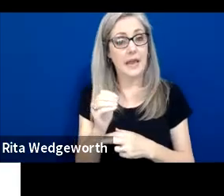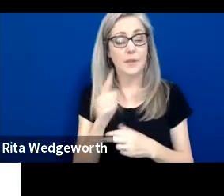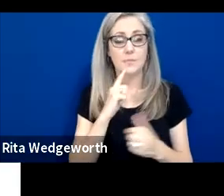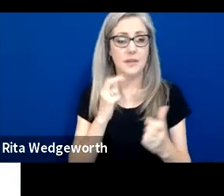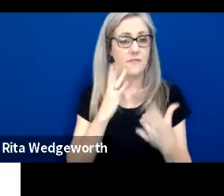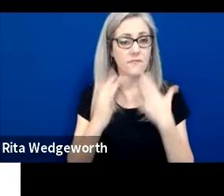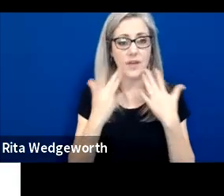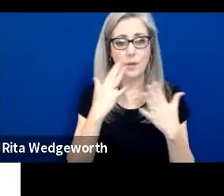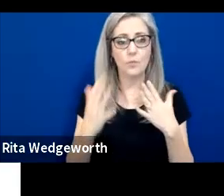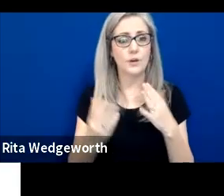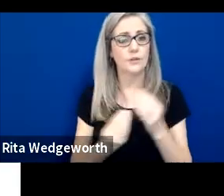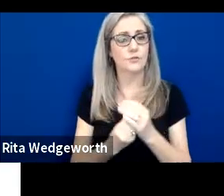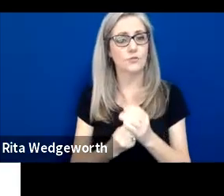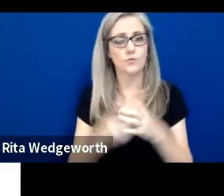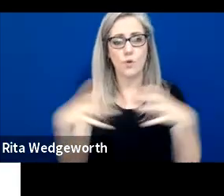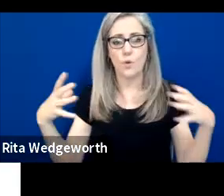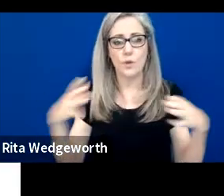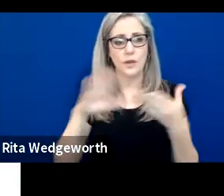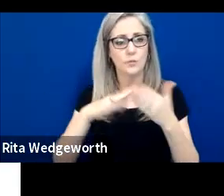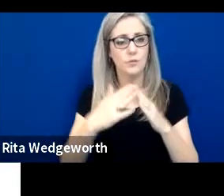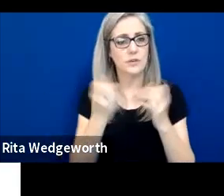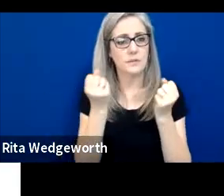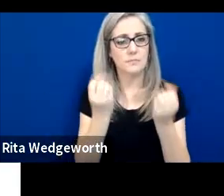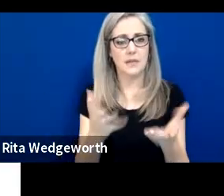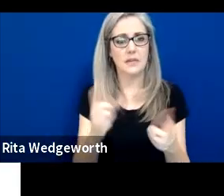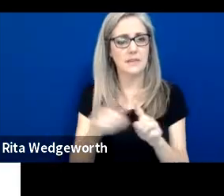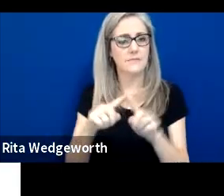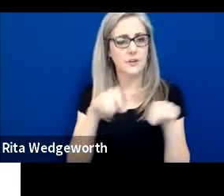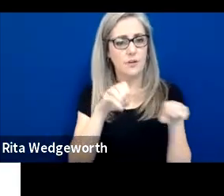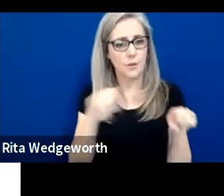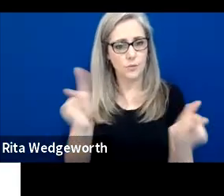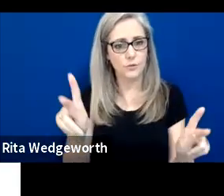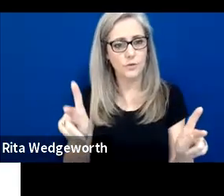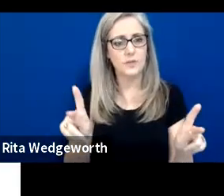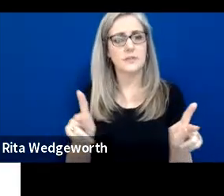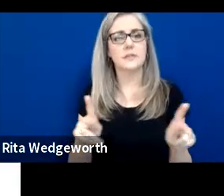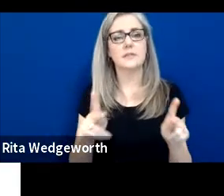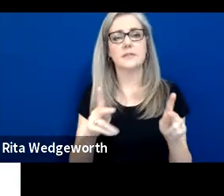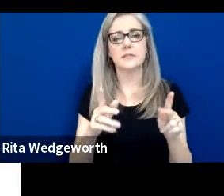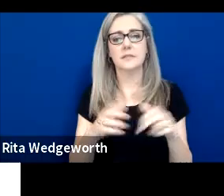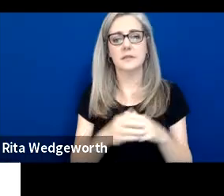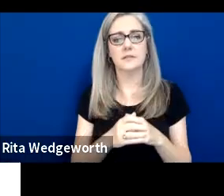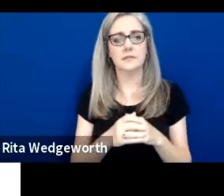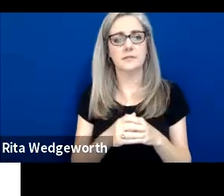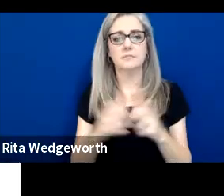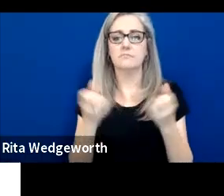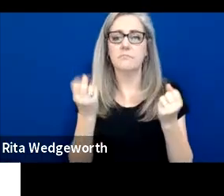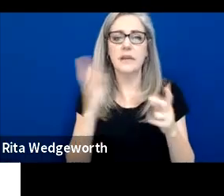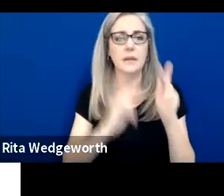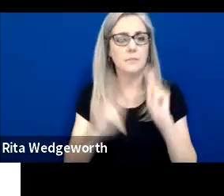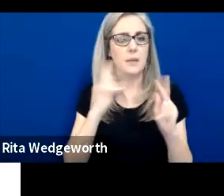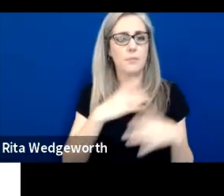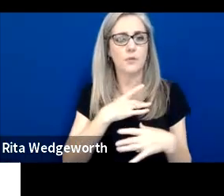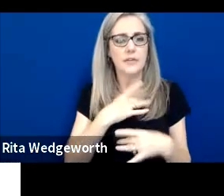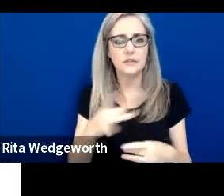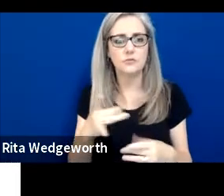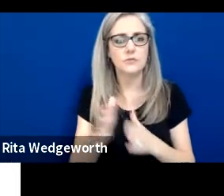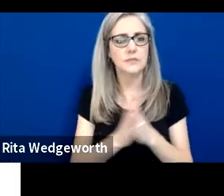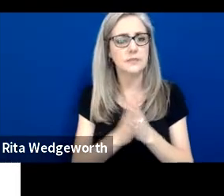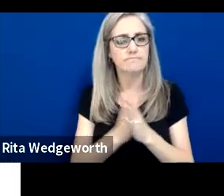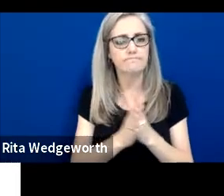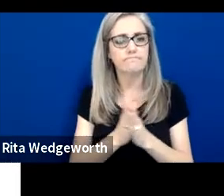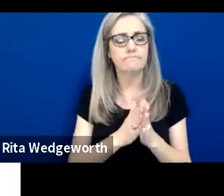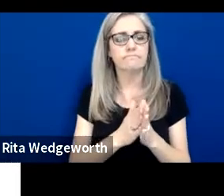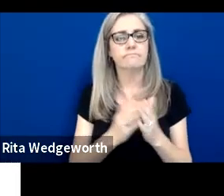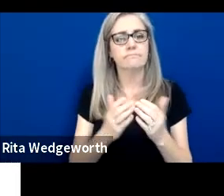growing community with a lot of opportunities and a lot of room for many people's interests and passions. You know,